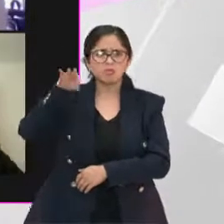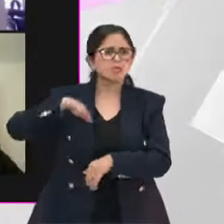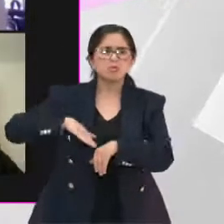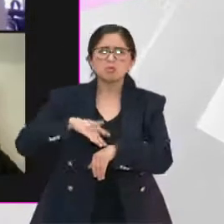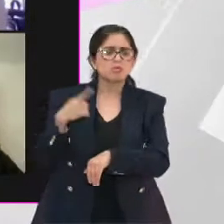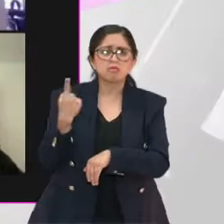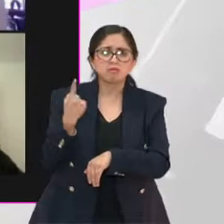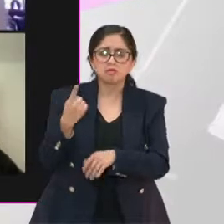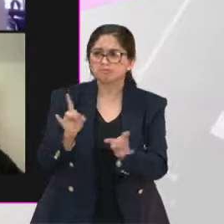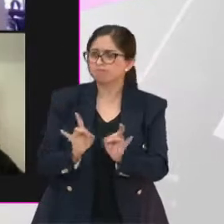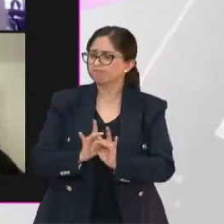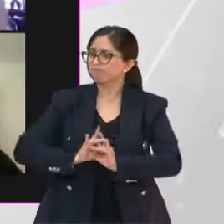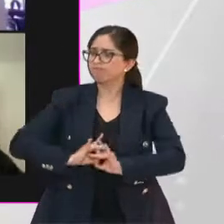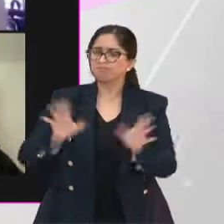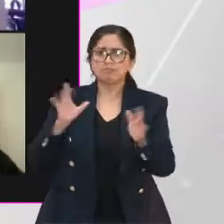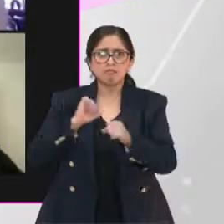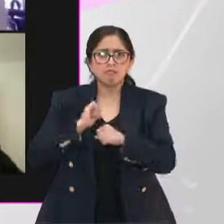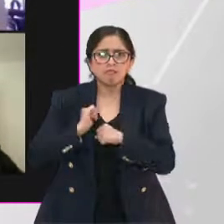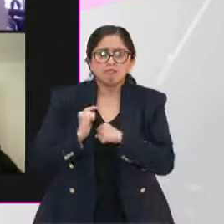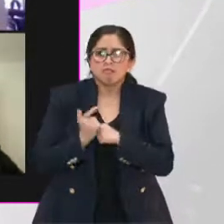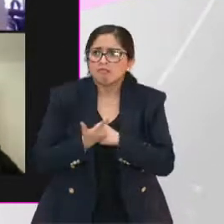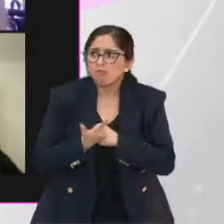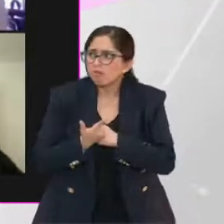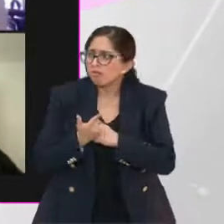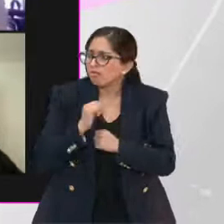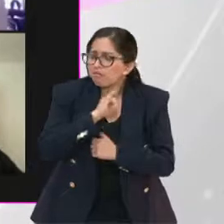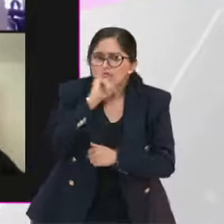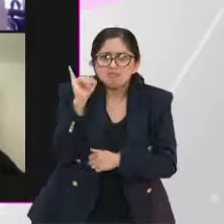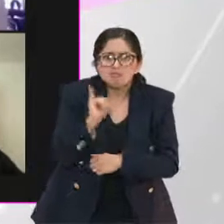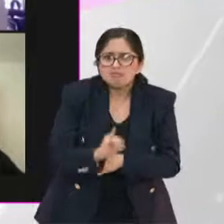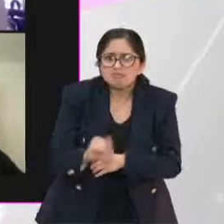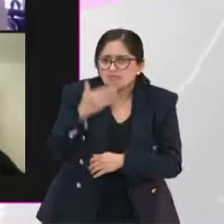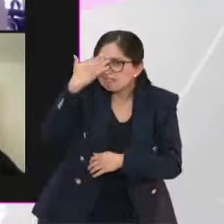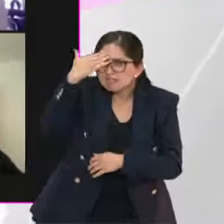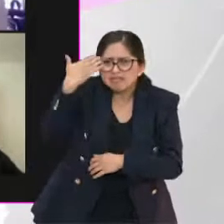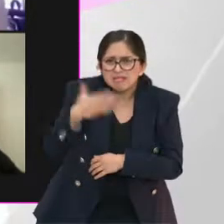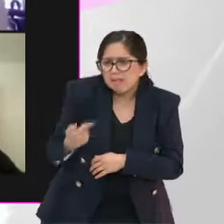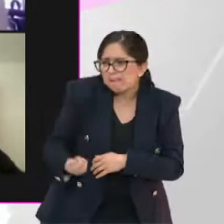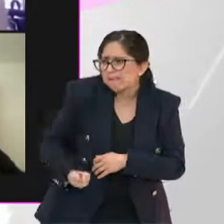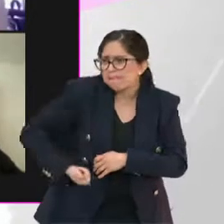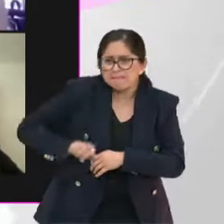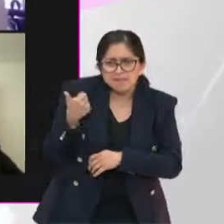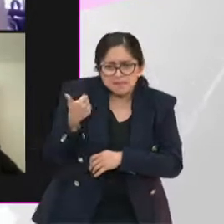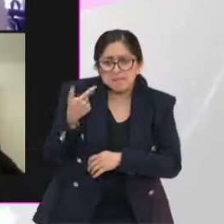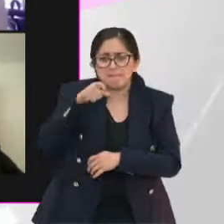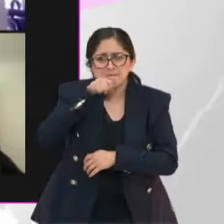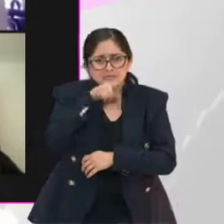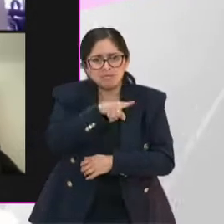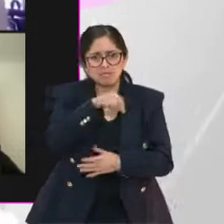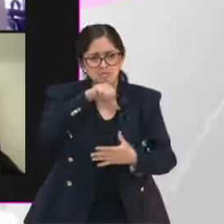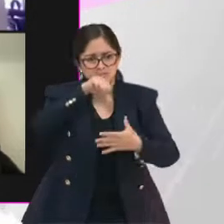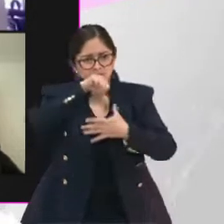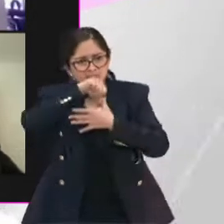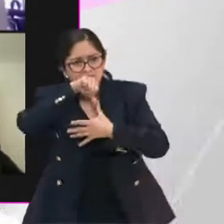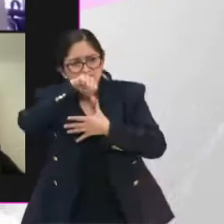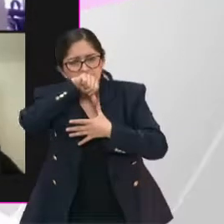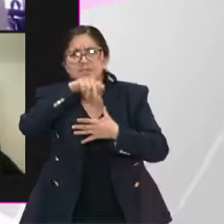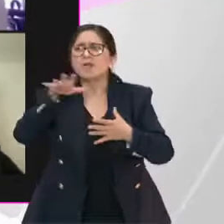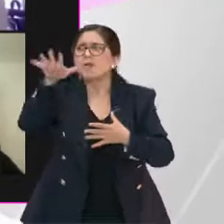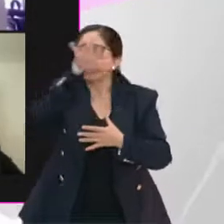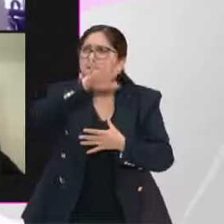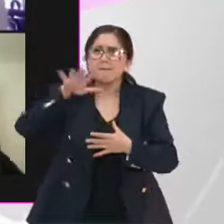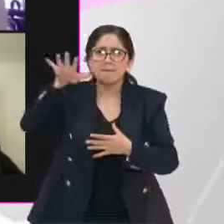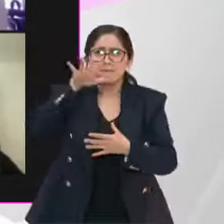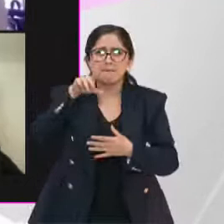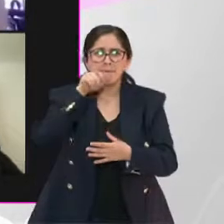due to this unknown phenomenon. And in Latin America also